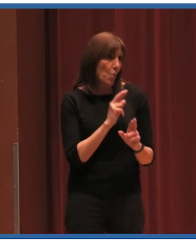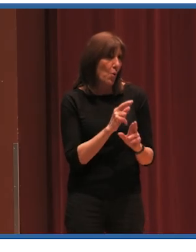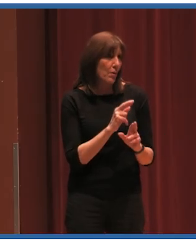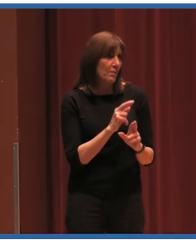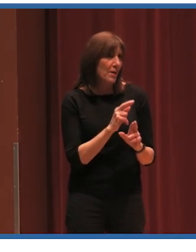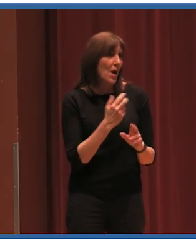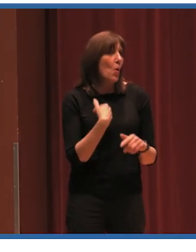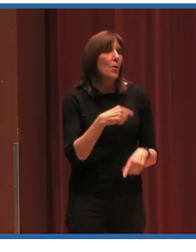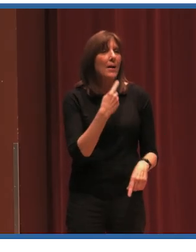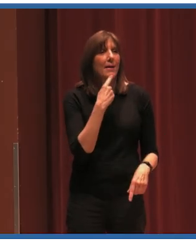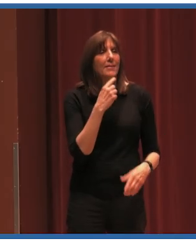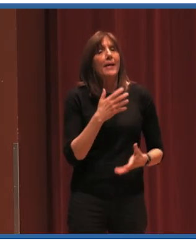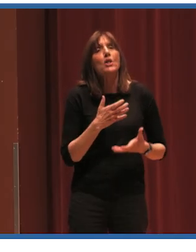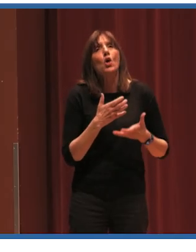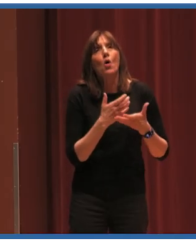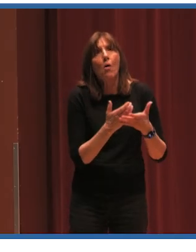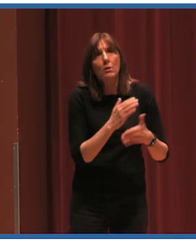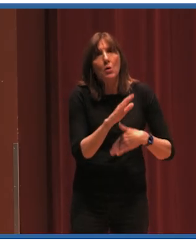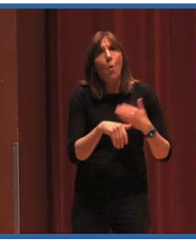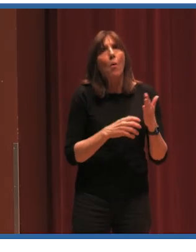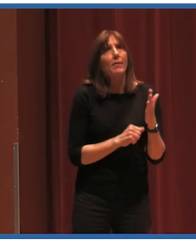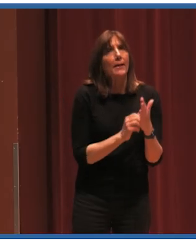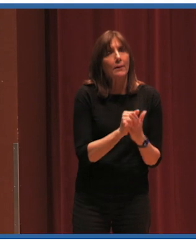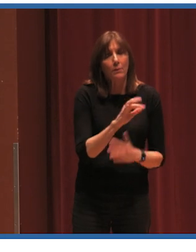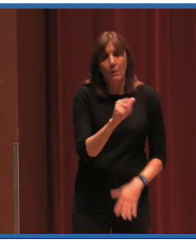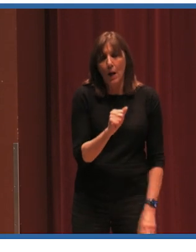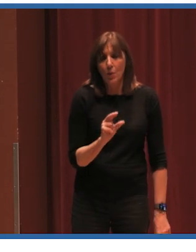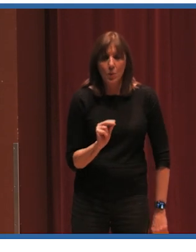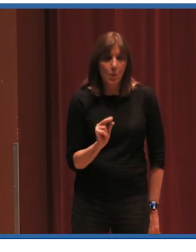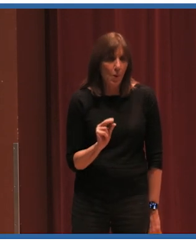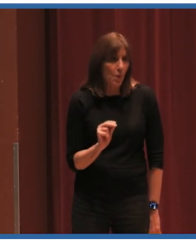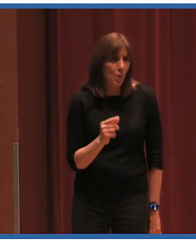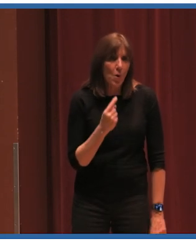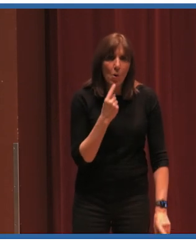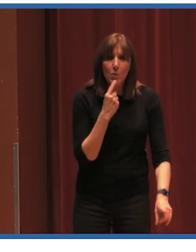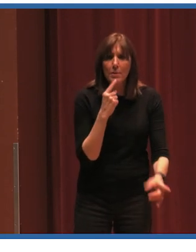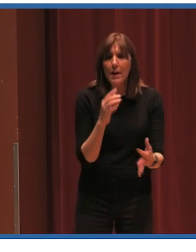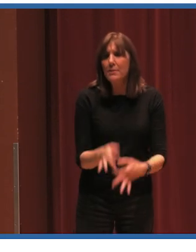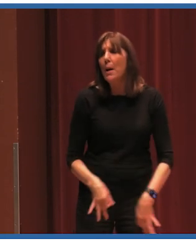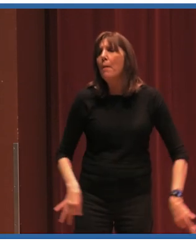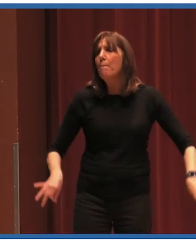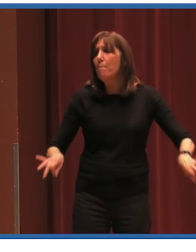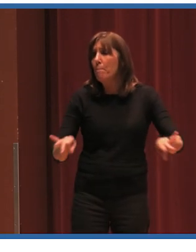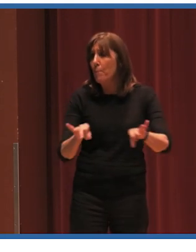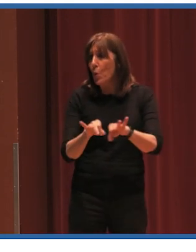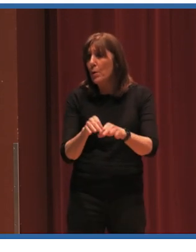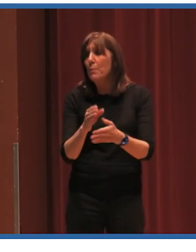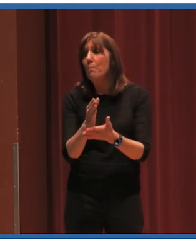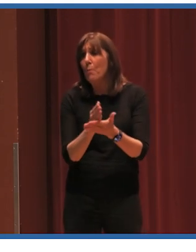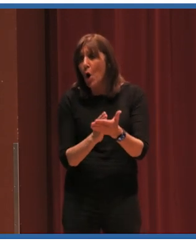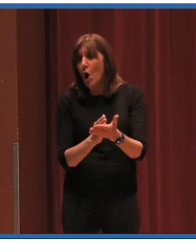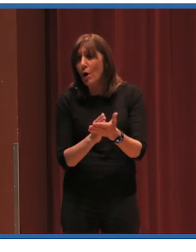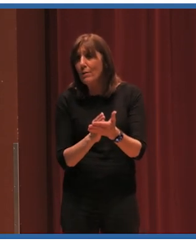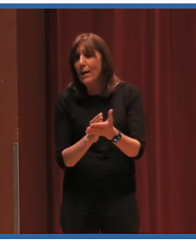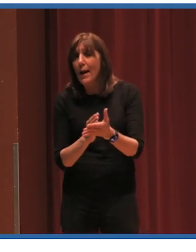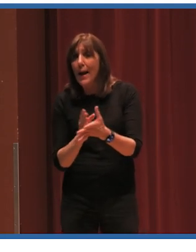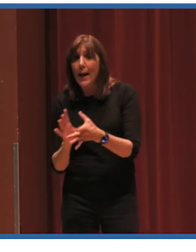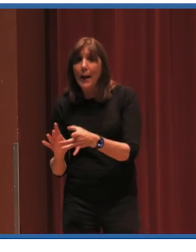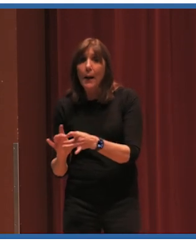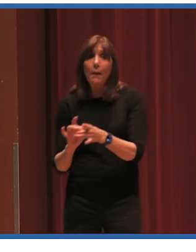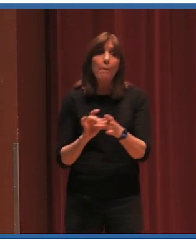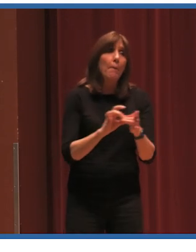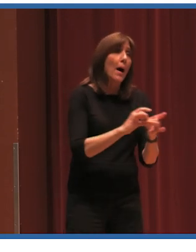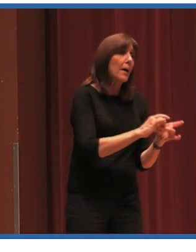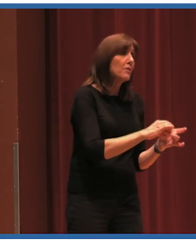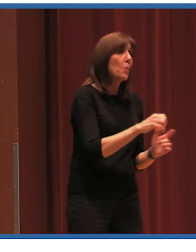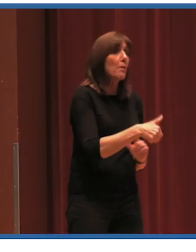not saying that it's causing all the cancer in Iowa. We're saying that it's an important contributor. It combines with other risk factors